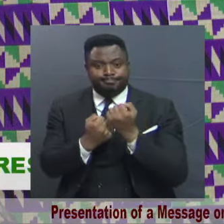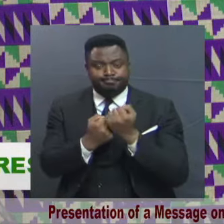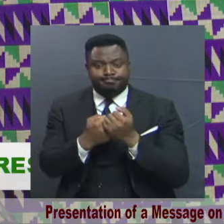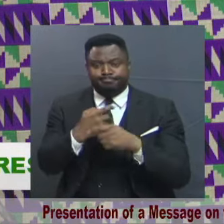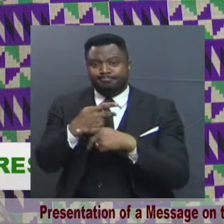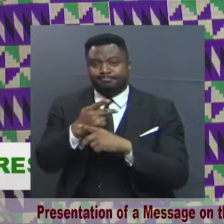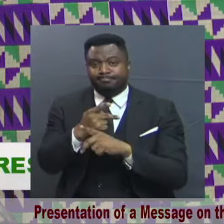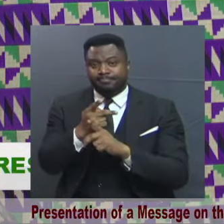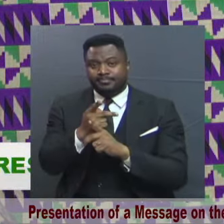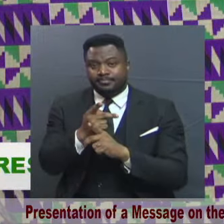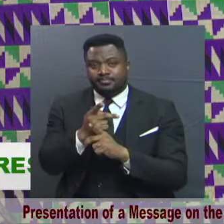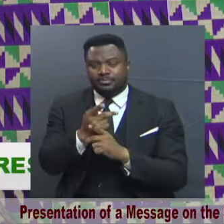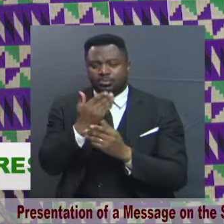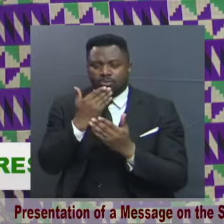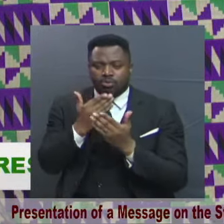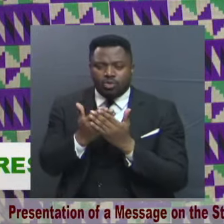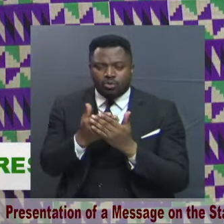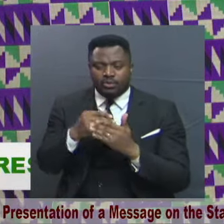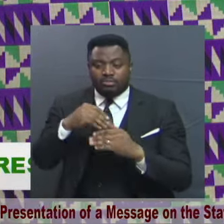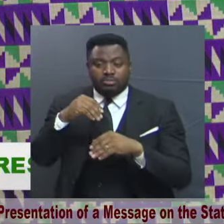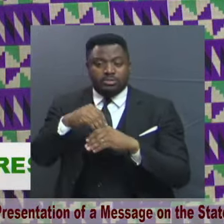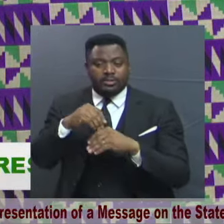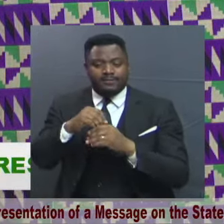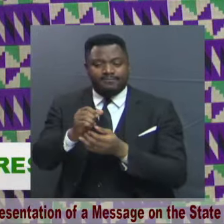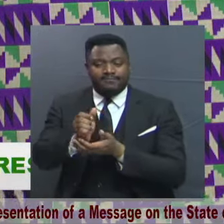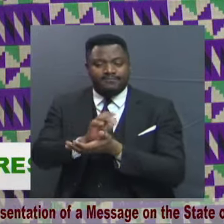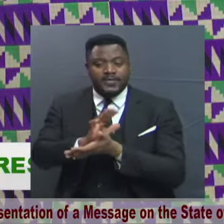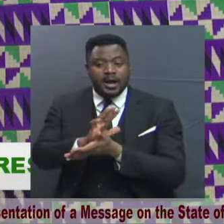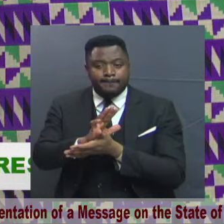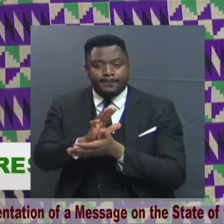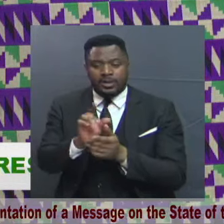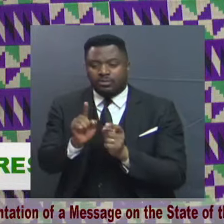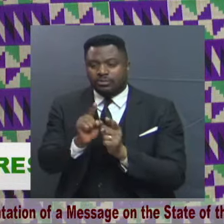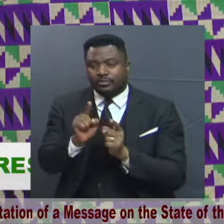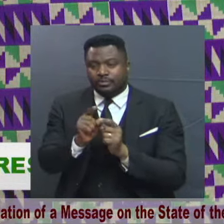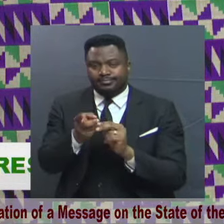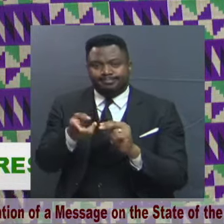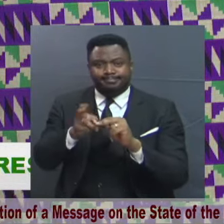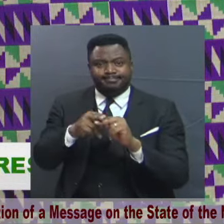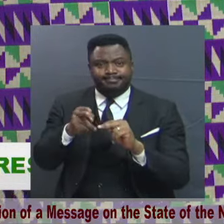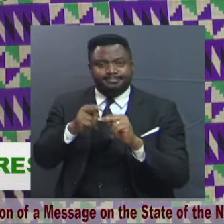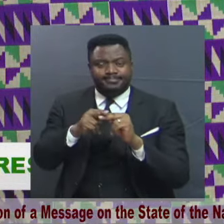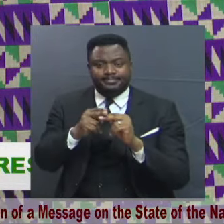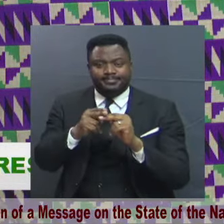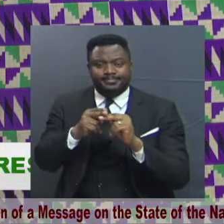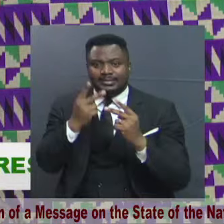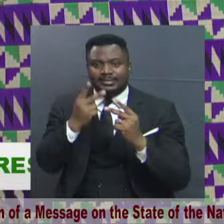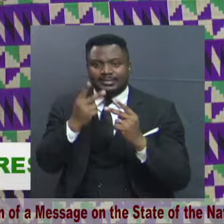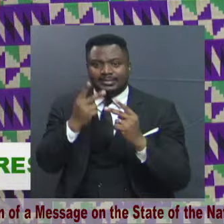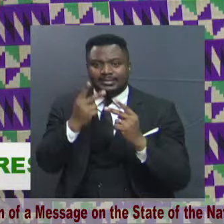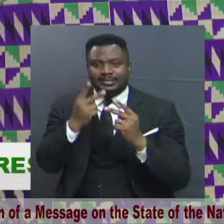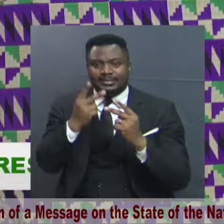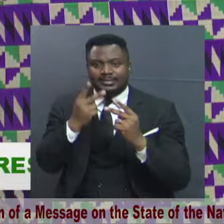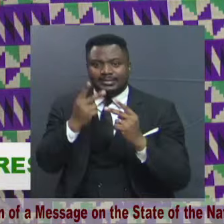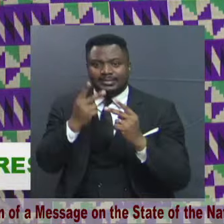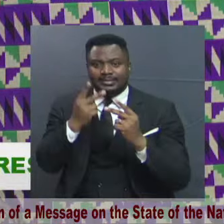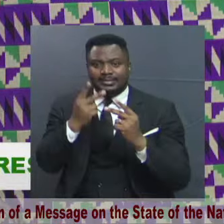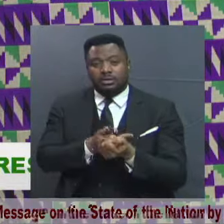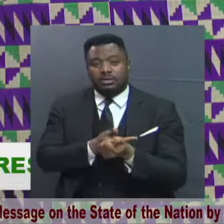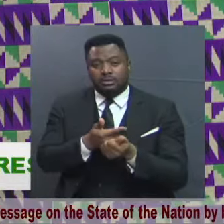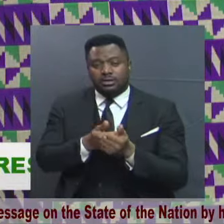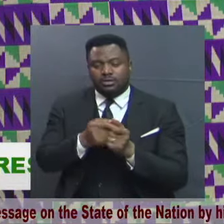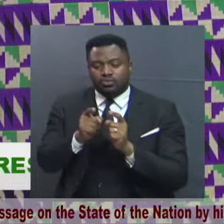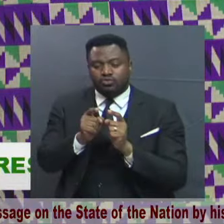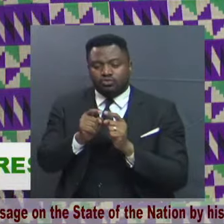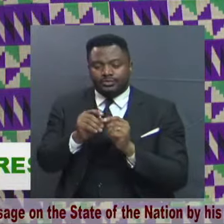production of worldclass cont content and films as well as increasing the cinema infrastructure in Ghana and by